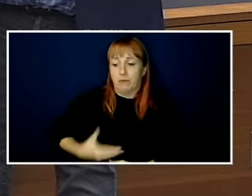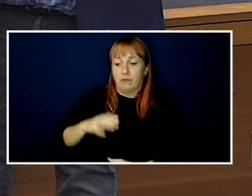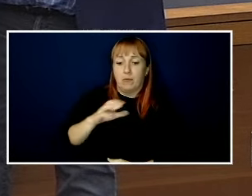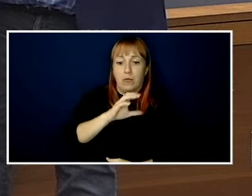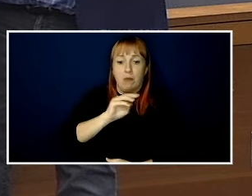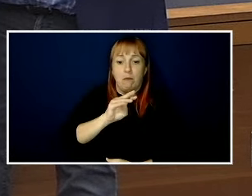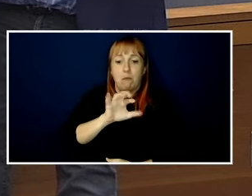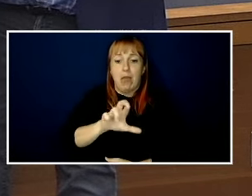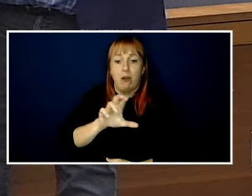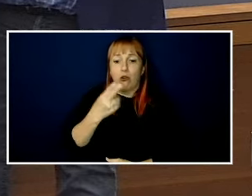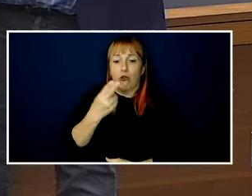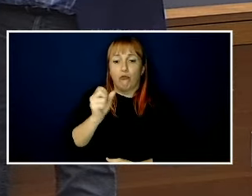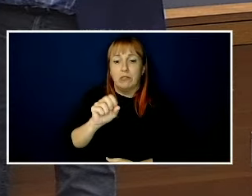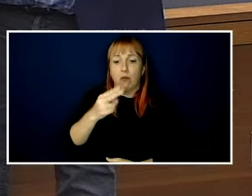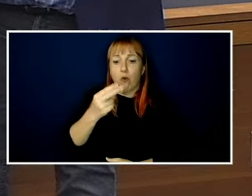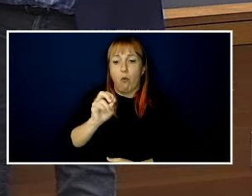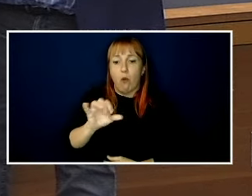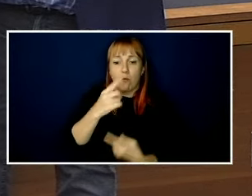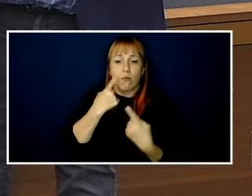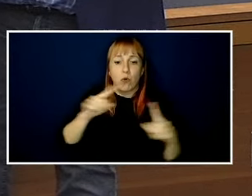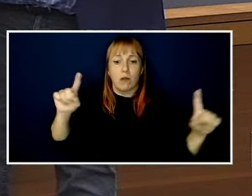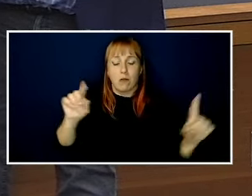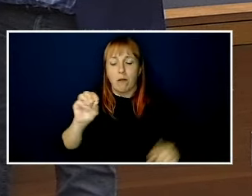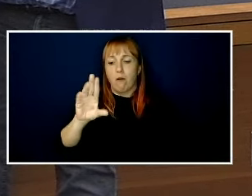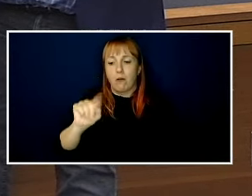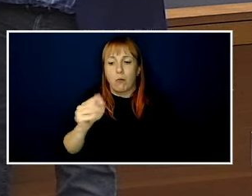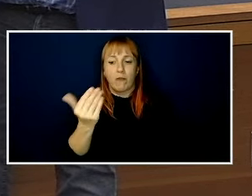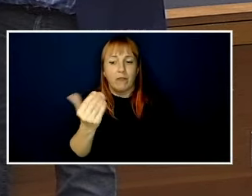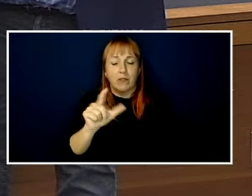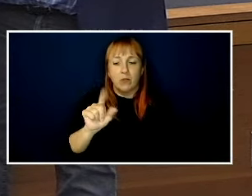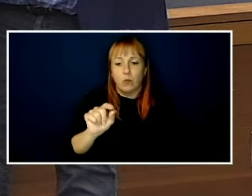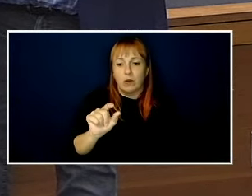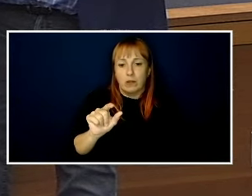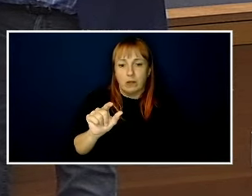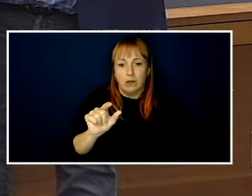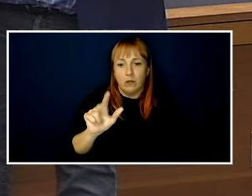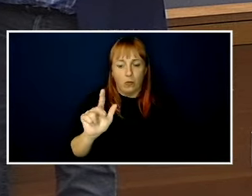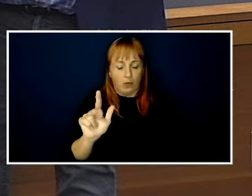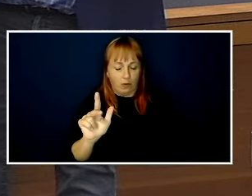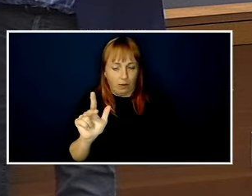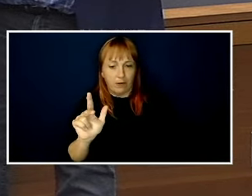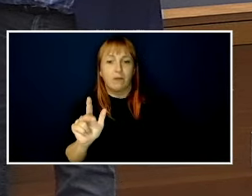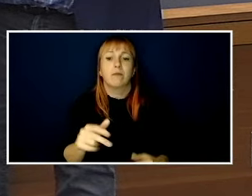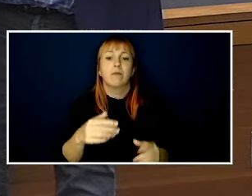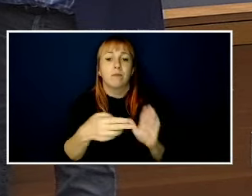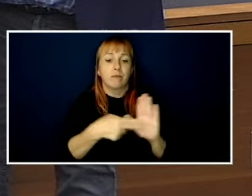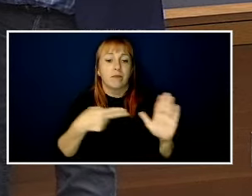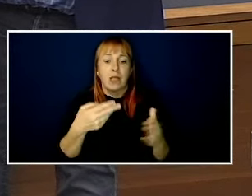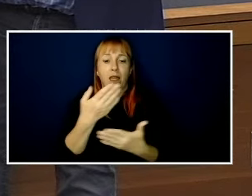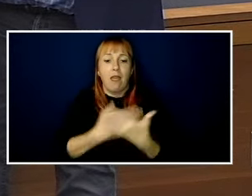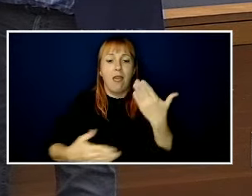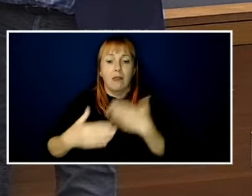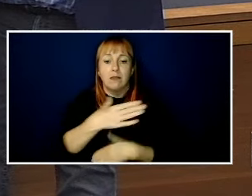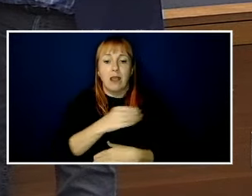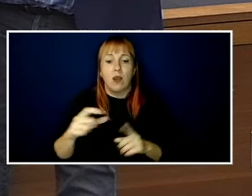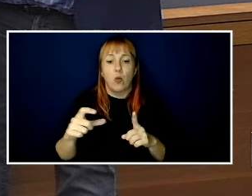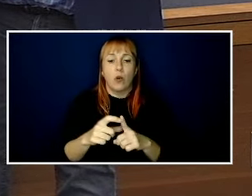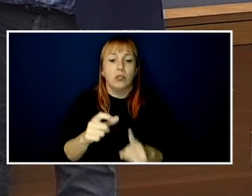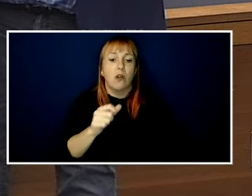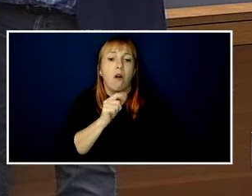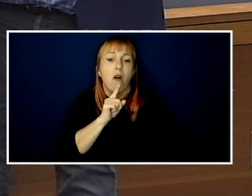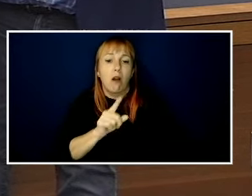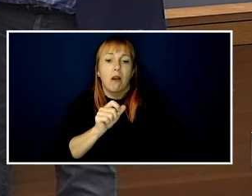of Salem, do hereby proclaim October 15 through 21, 2023, as Hands and Words Are Not for Hurting